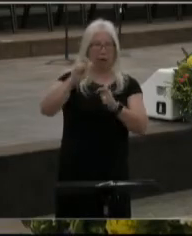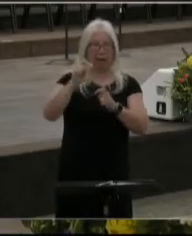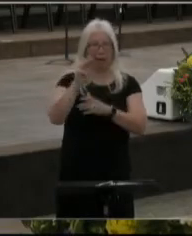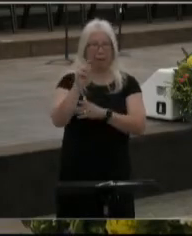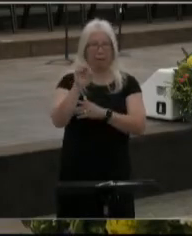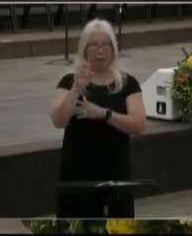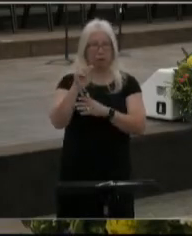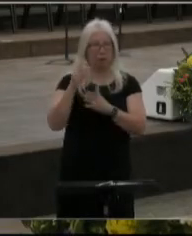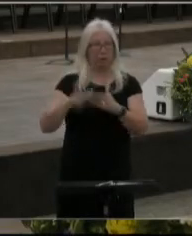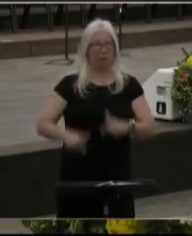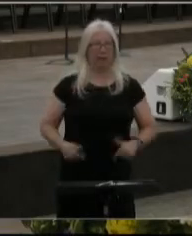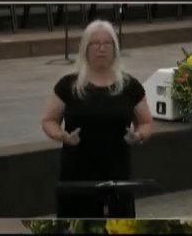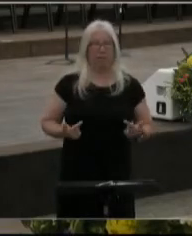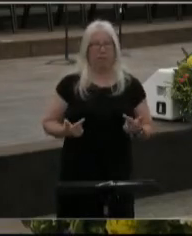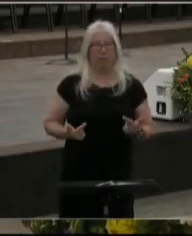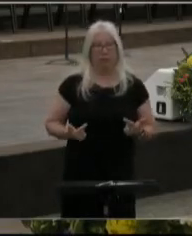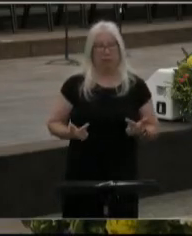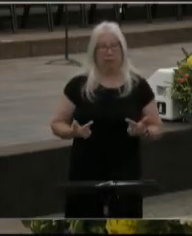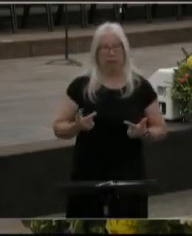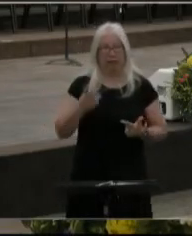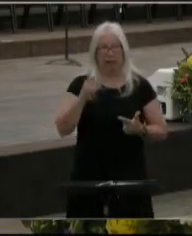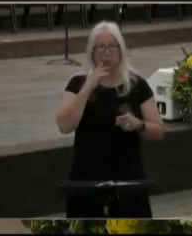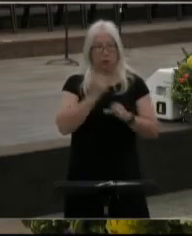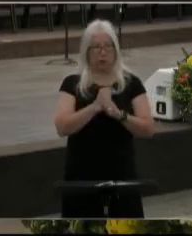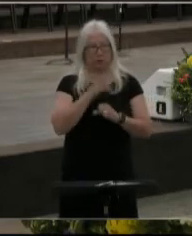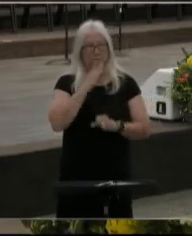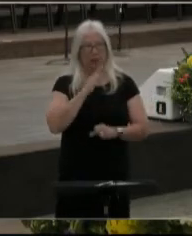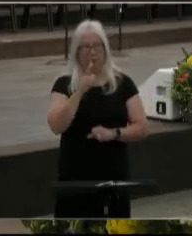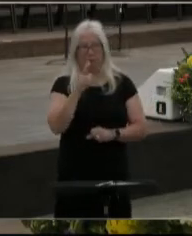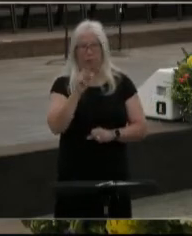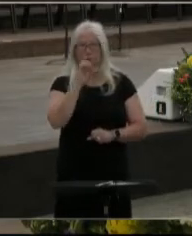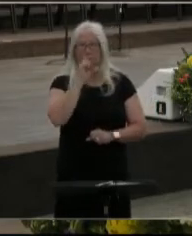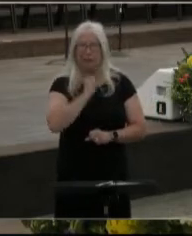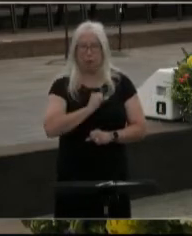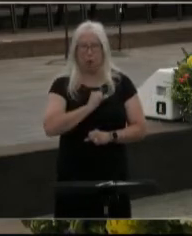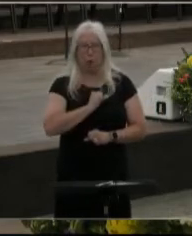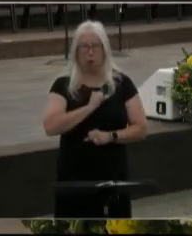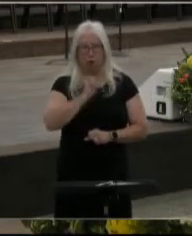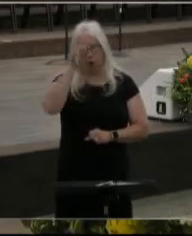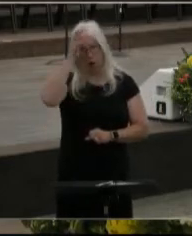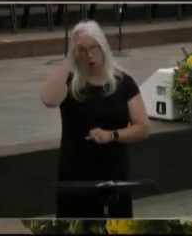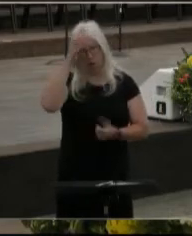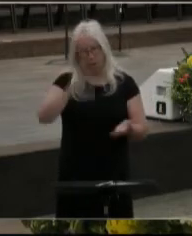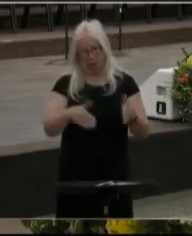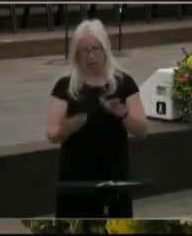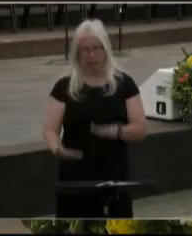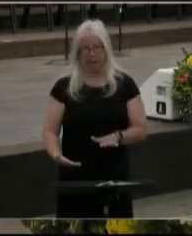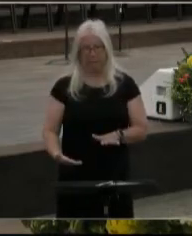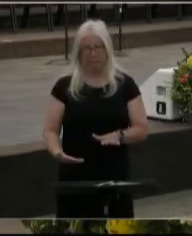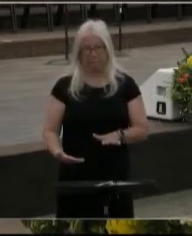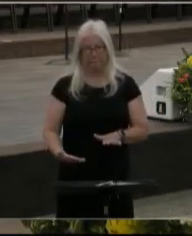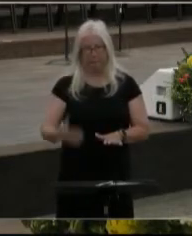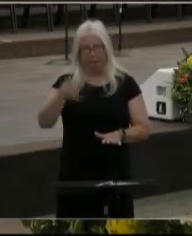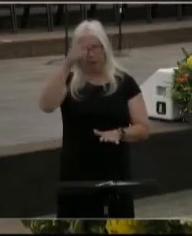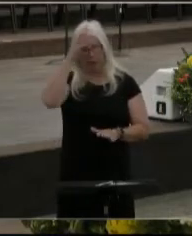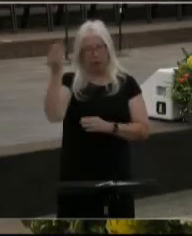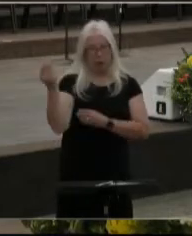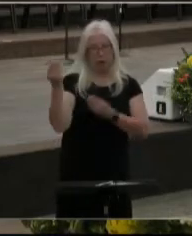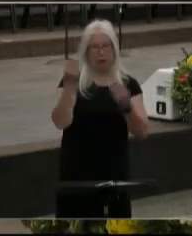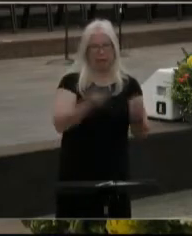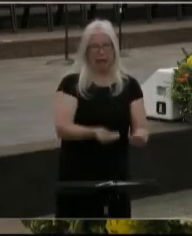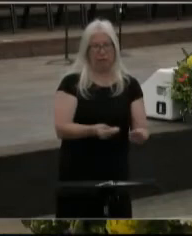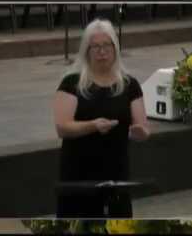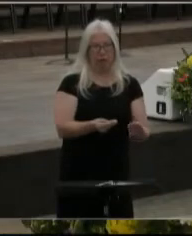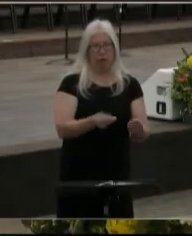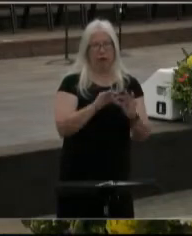miser who ever lived. Hetty Green, when she was about 30 years of age, her father died. And her father gave her